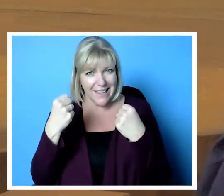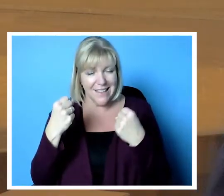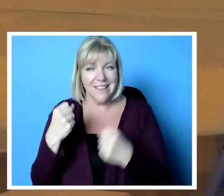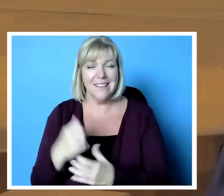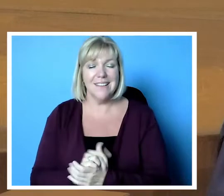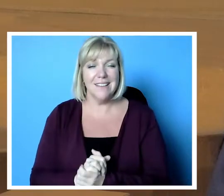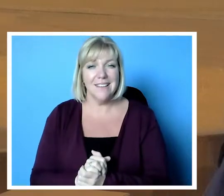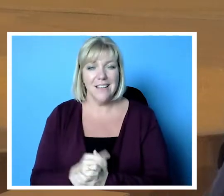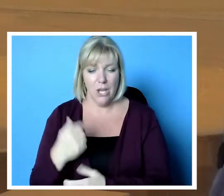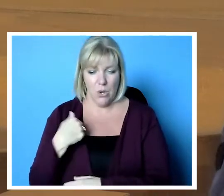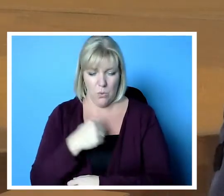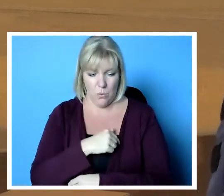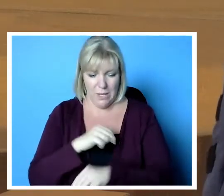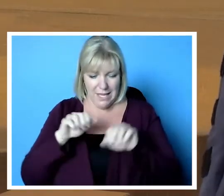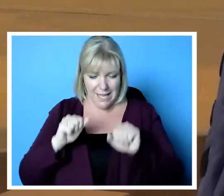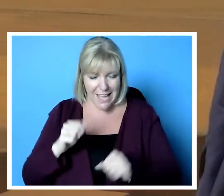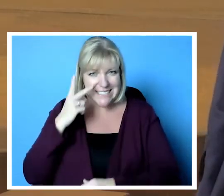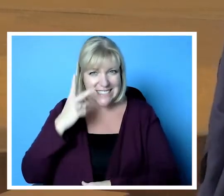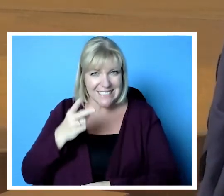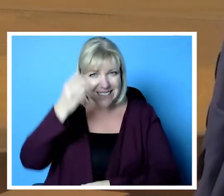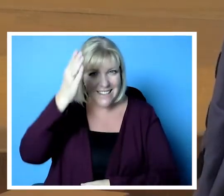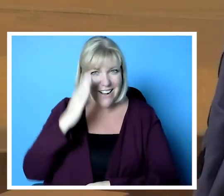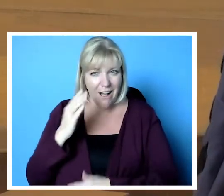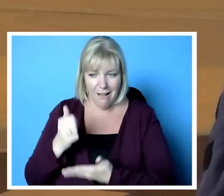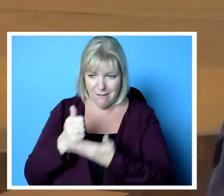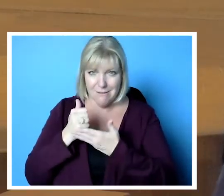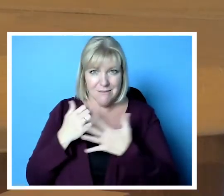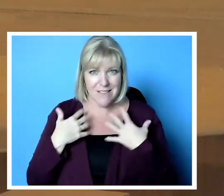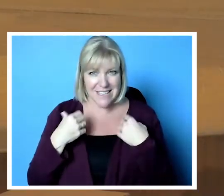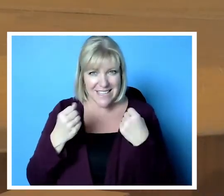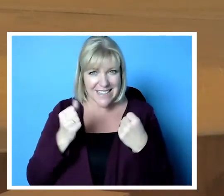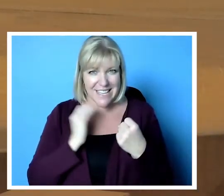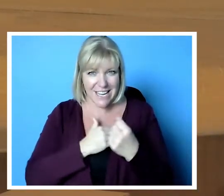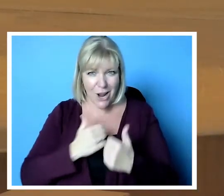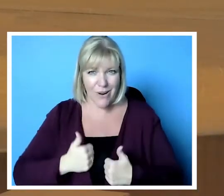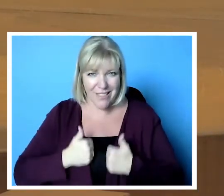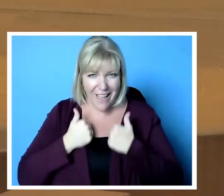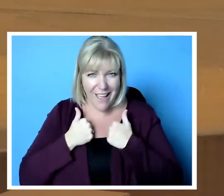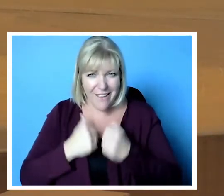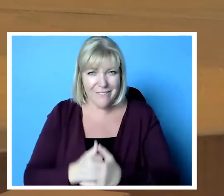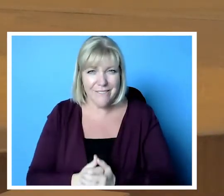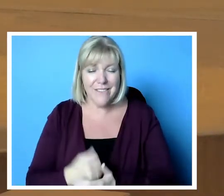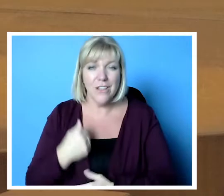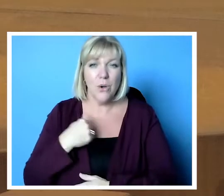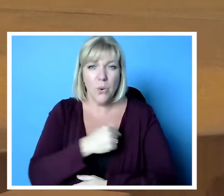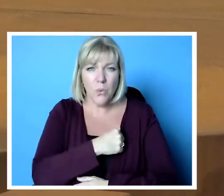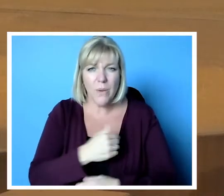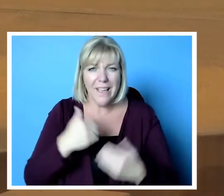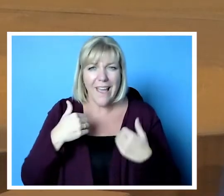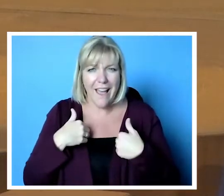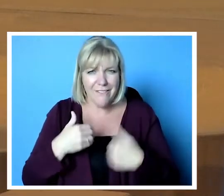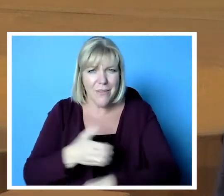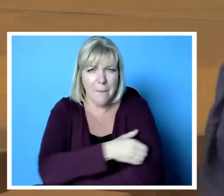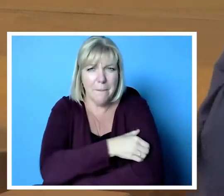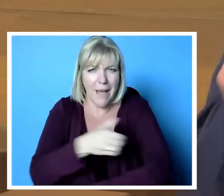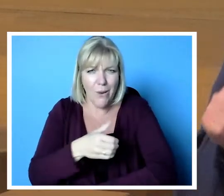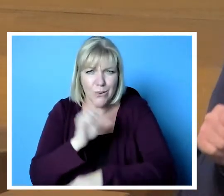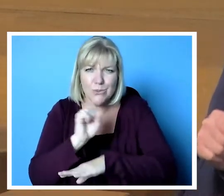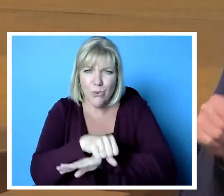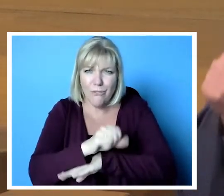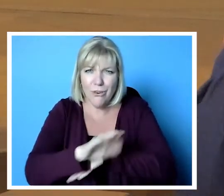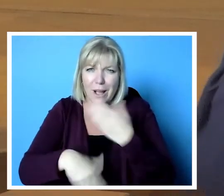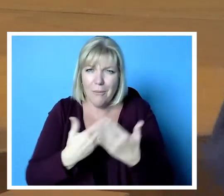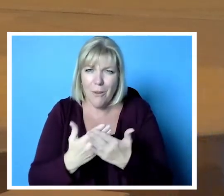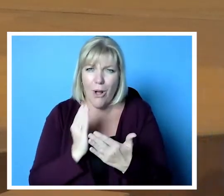healing in our lives. We obtain the power to overcome our hardships when we